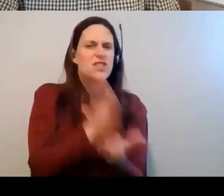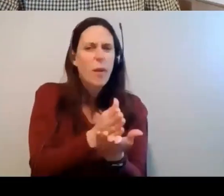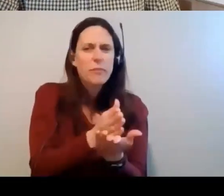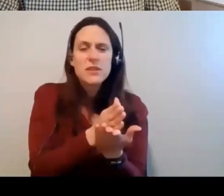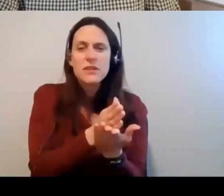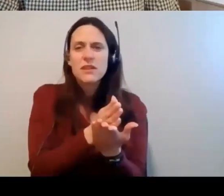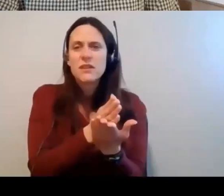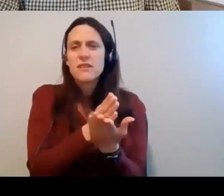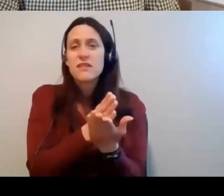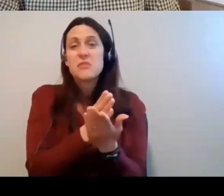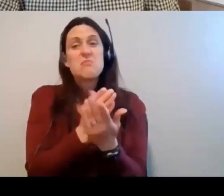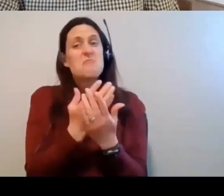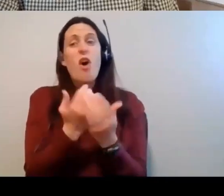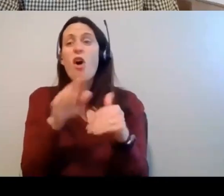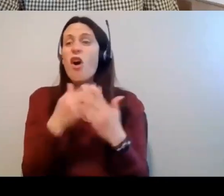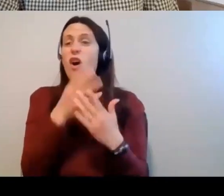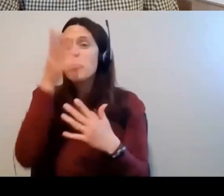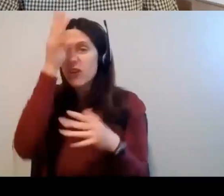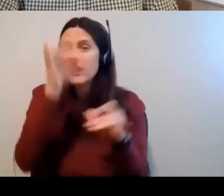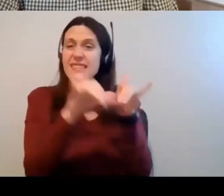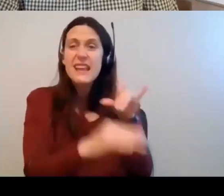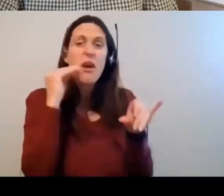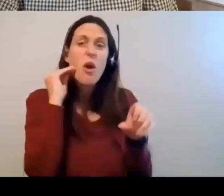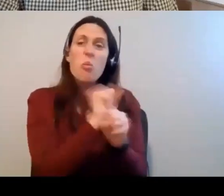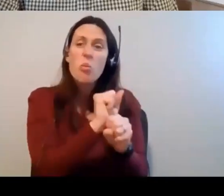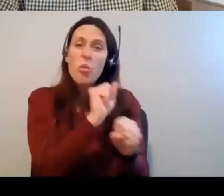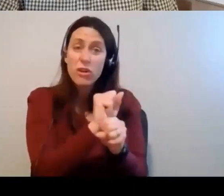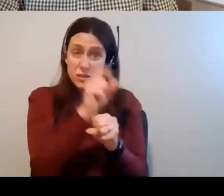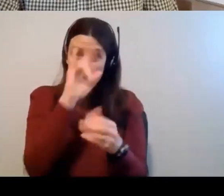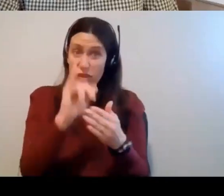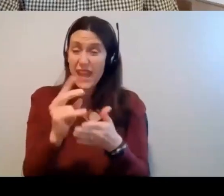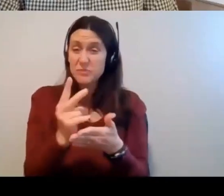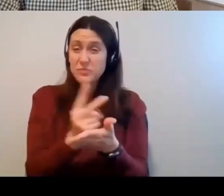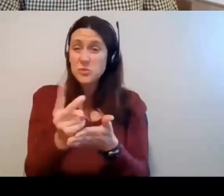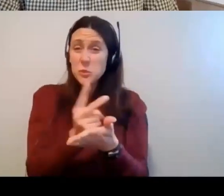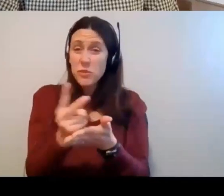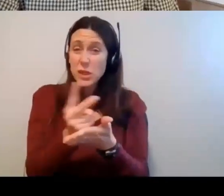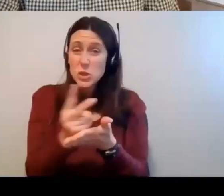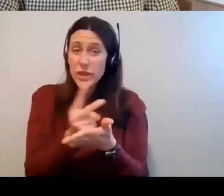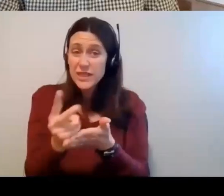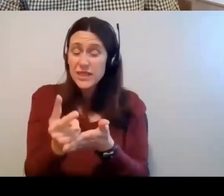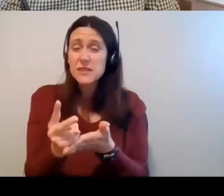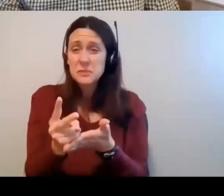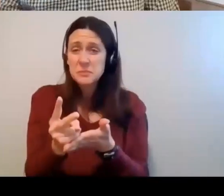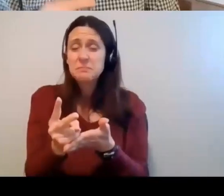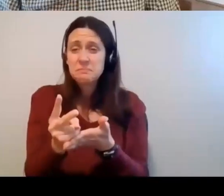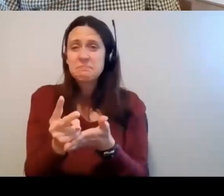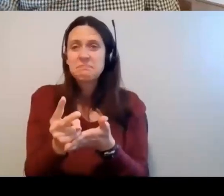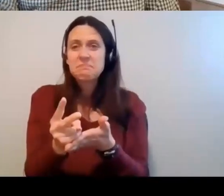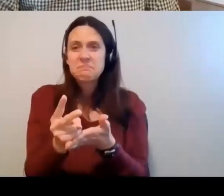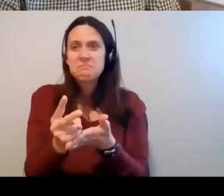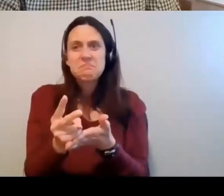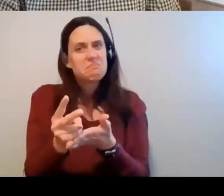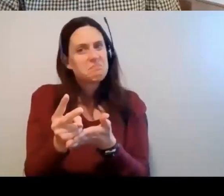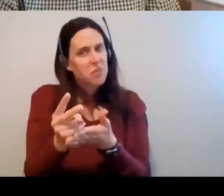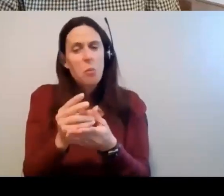Everybody kind of started working at home. In this 2-week period is when most states began to see their stay-at-home orders